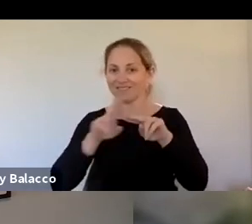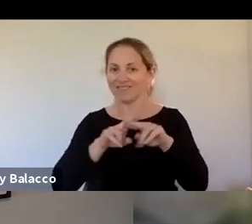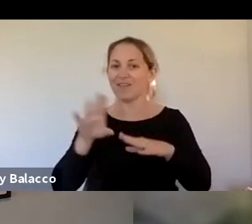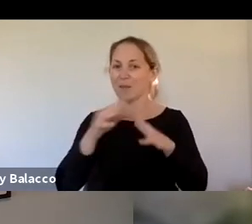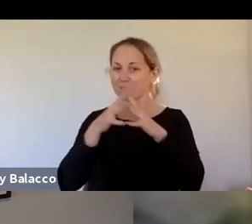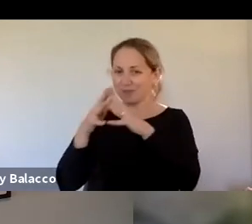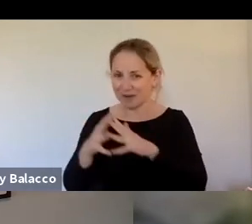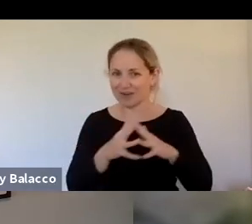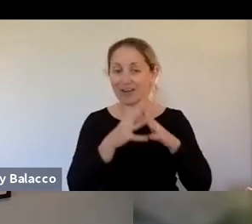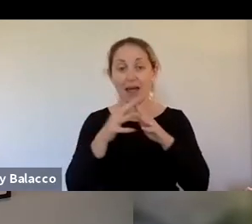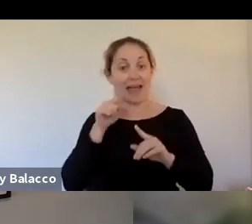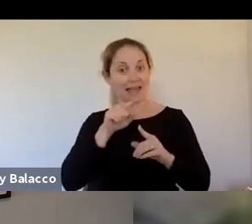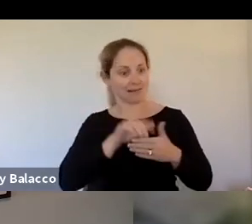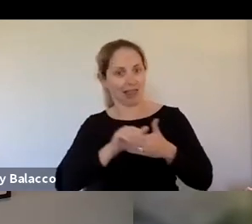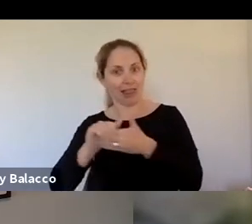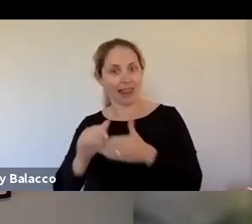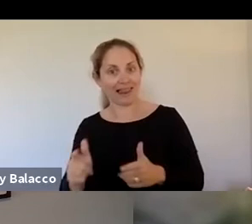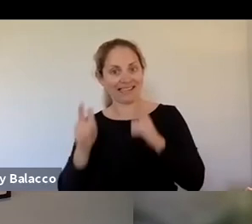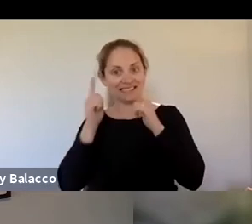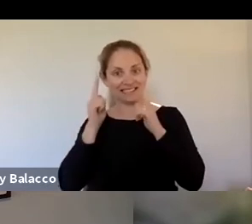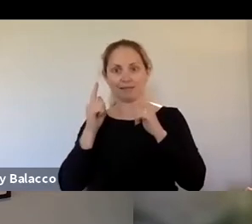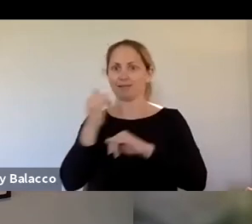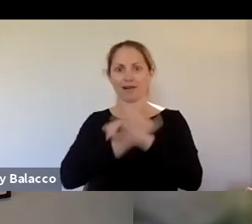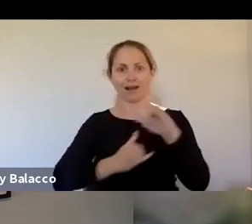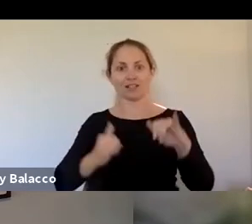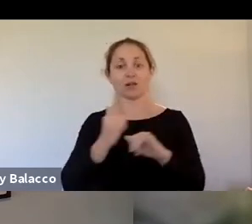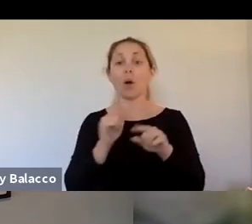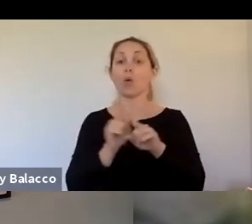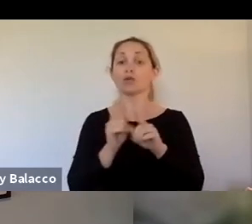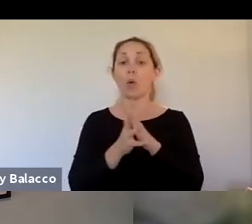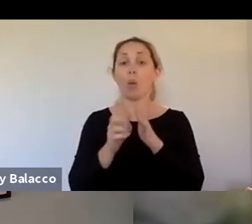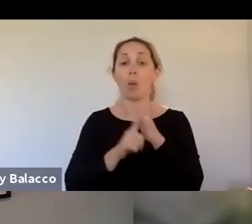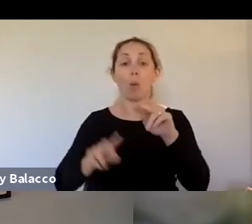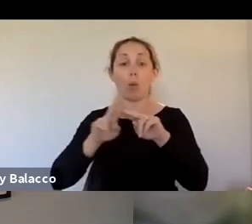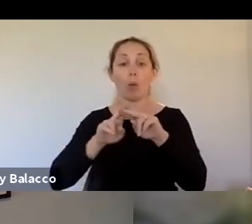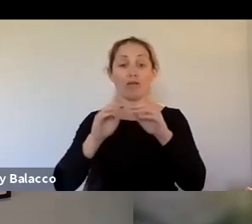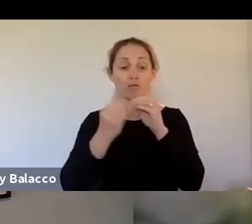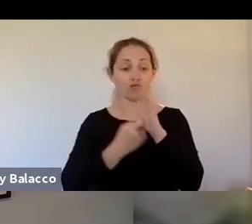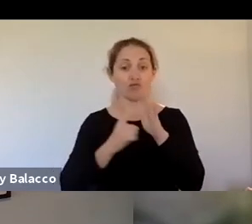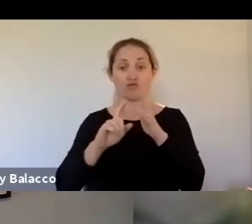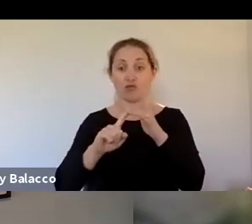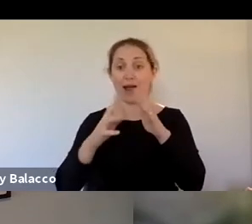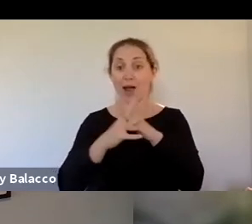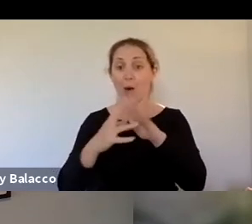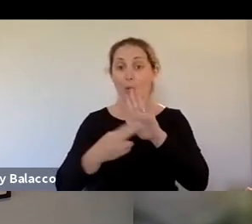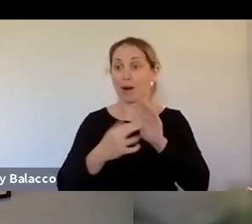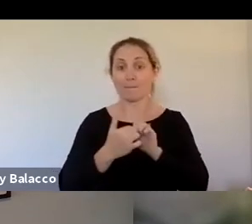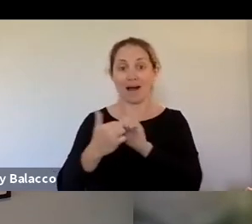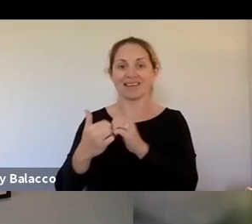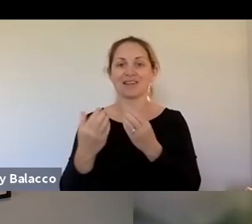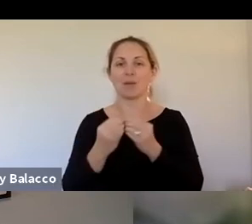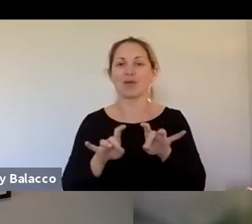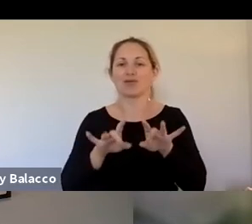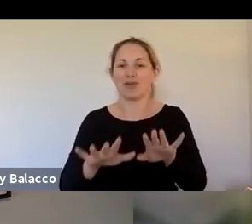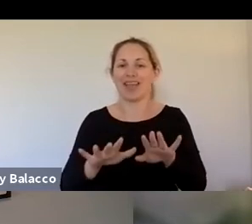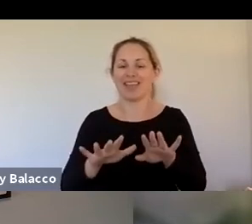Monitor internationally, and WolfBrown and Patternmakers have partnered to deliver the Australian version. Alan and Megan have also been rolling out